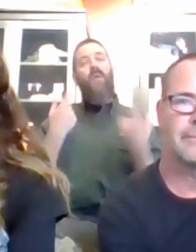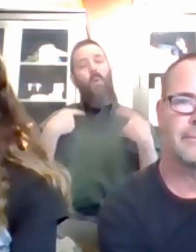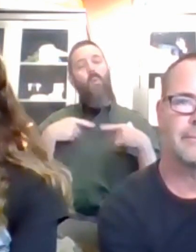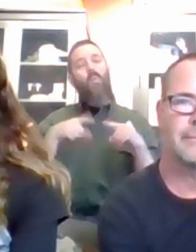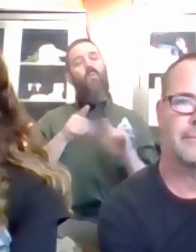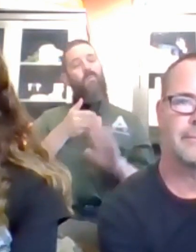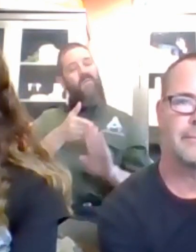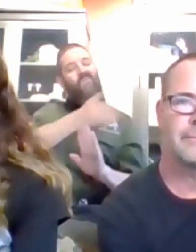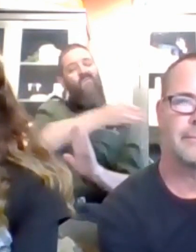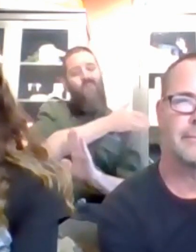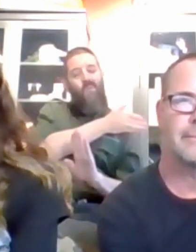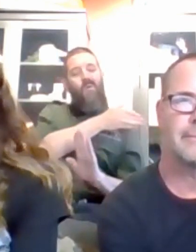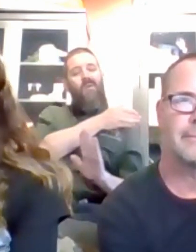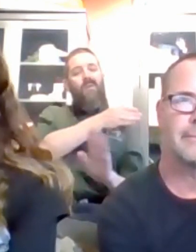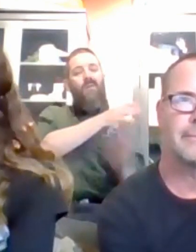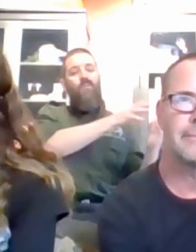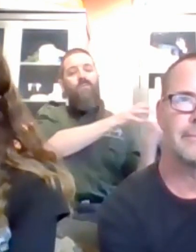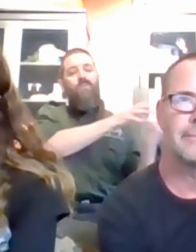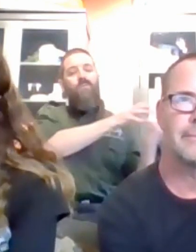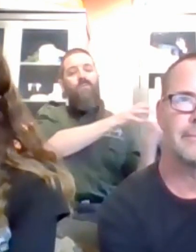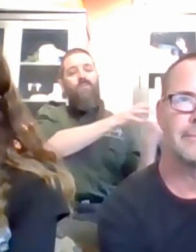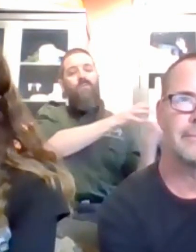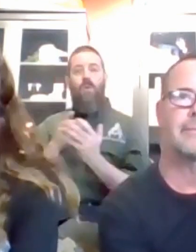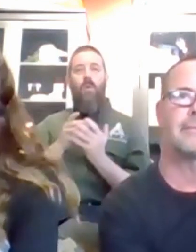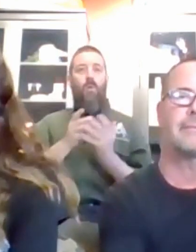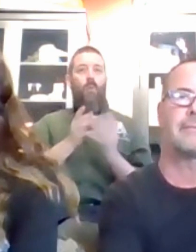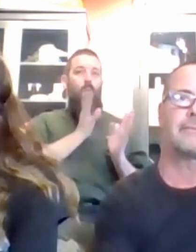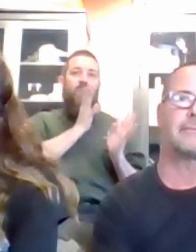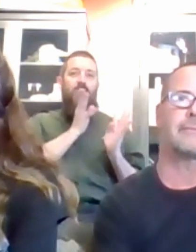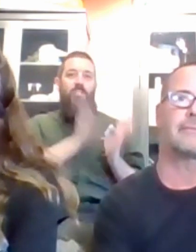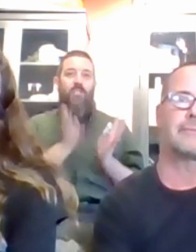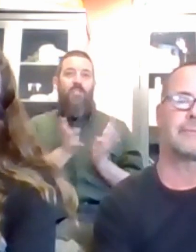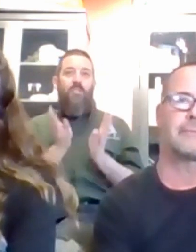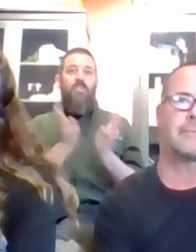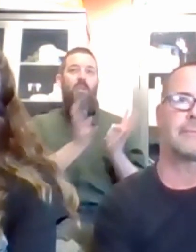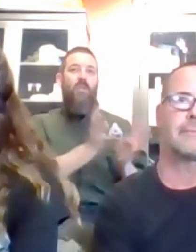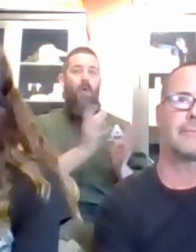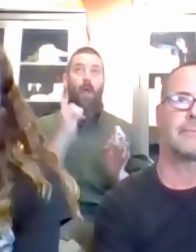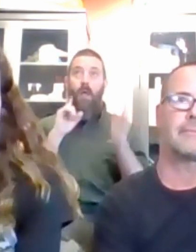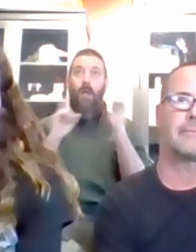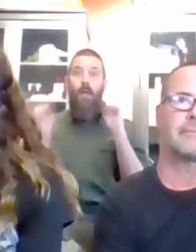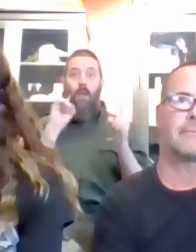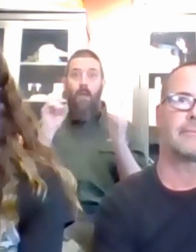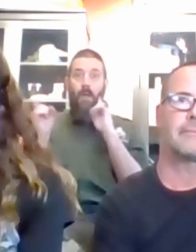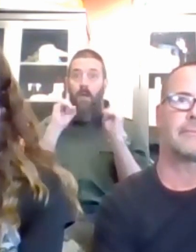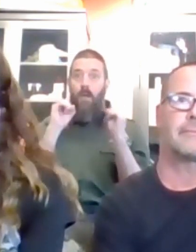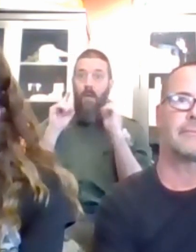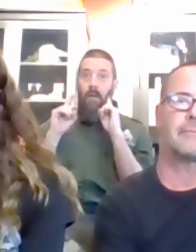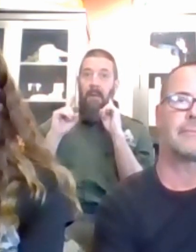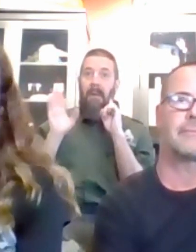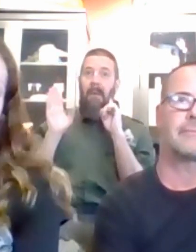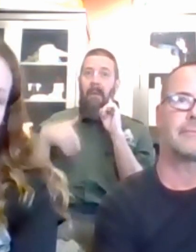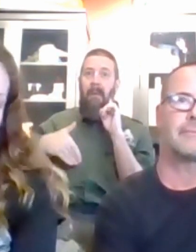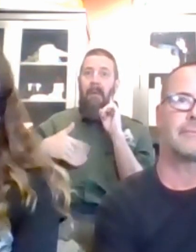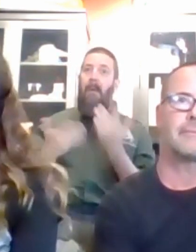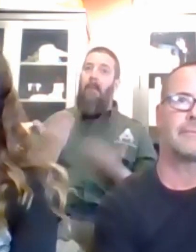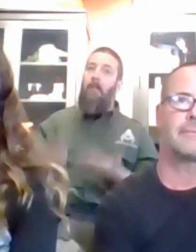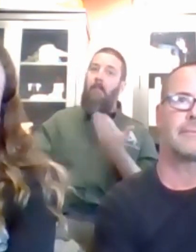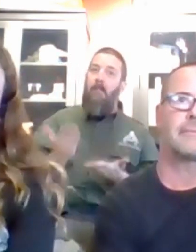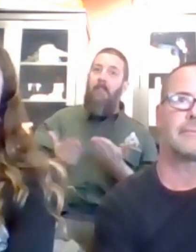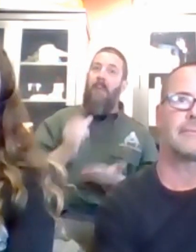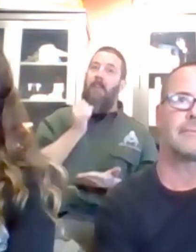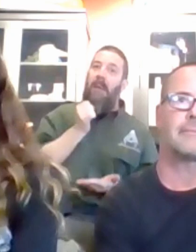I kind of like when we were talking about it before we went to go meet them and interact with the pack, I heard like all these things and I was like,